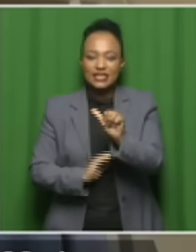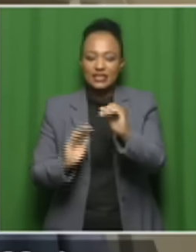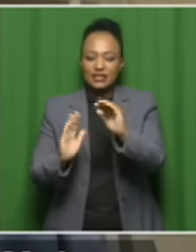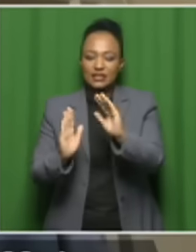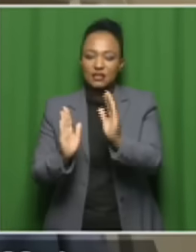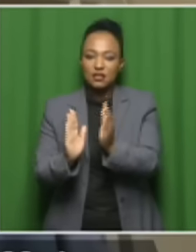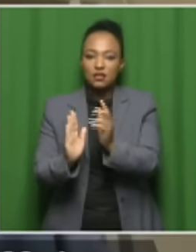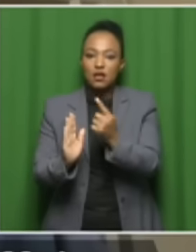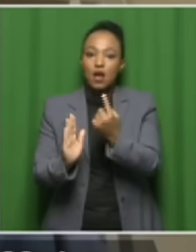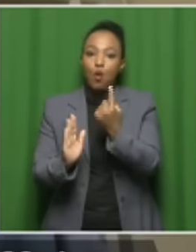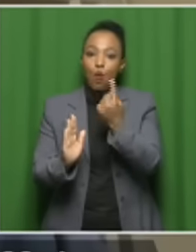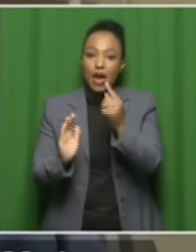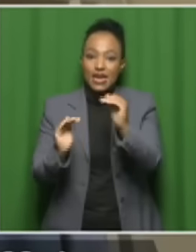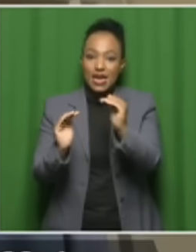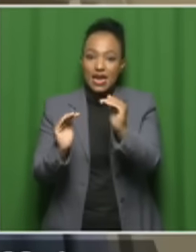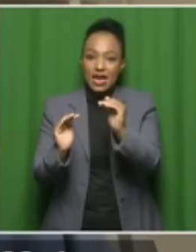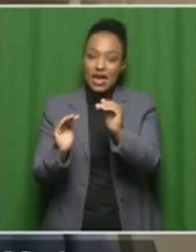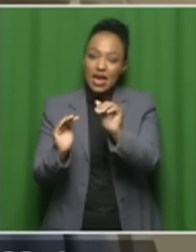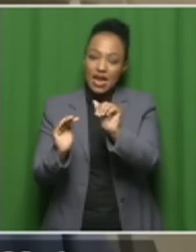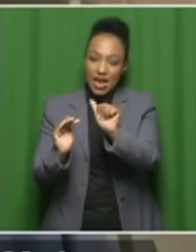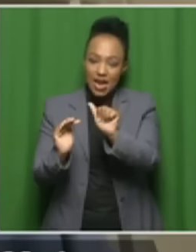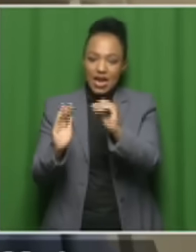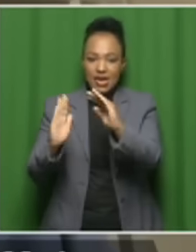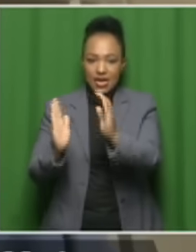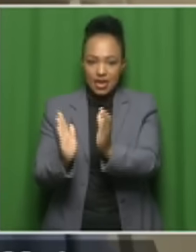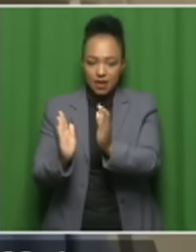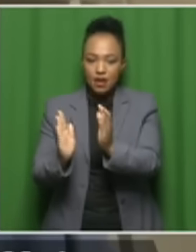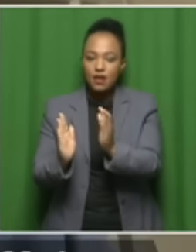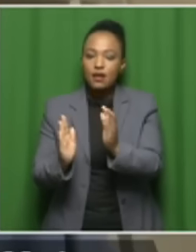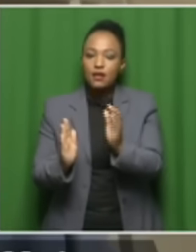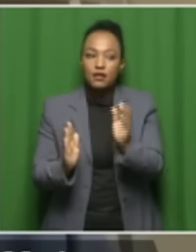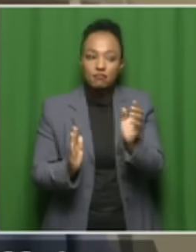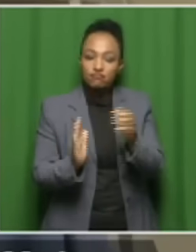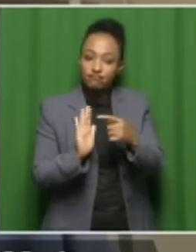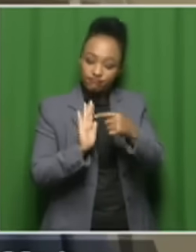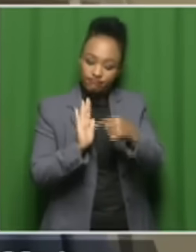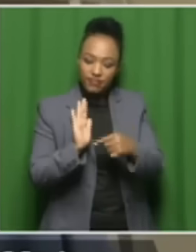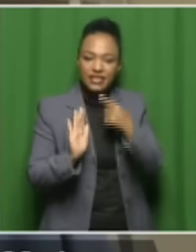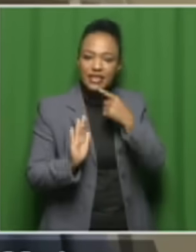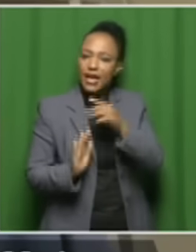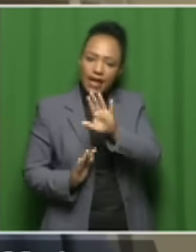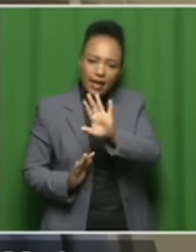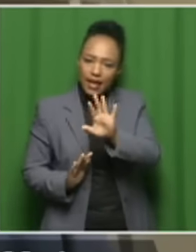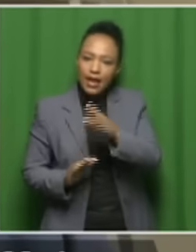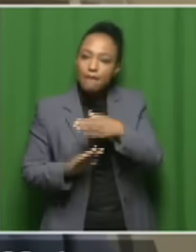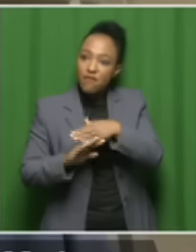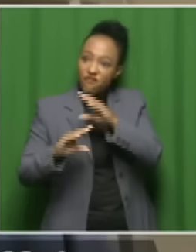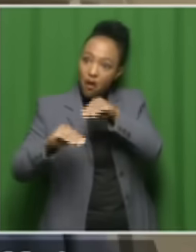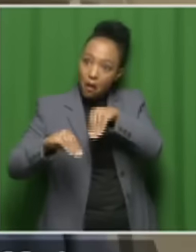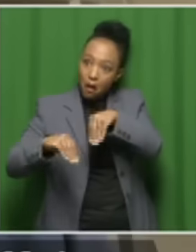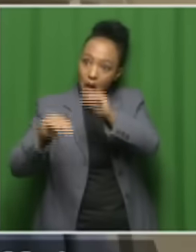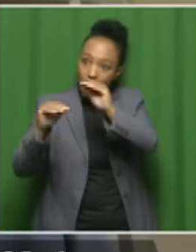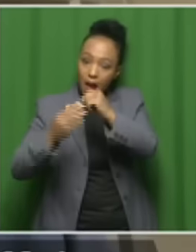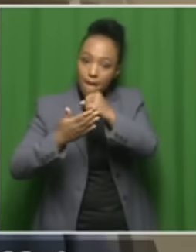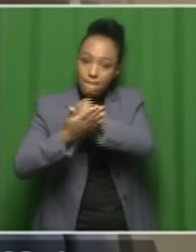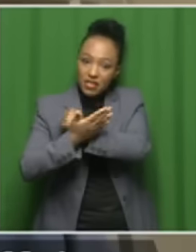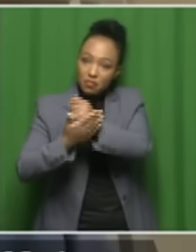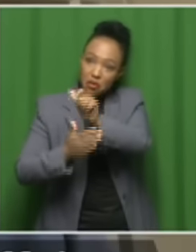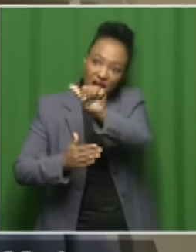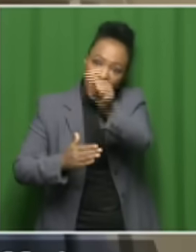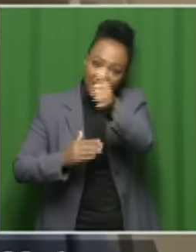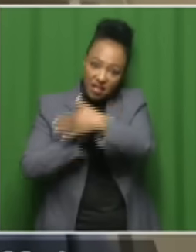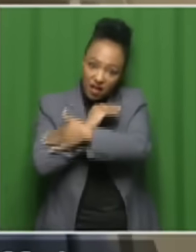take up a second passport. The court said, well, it's actually irrational.